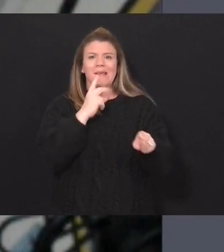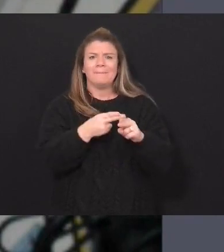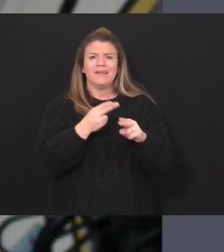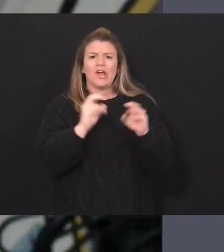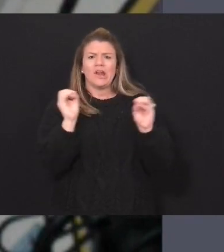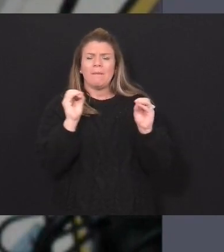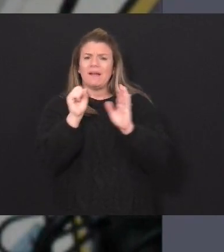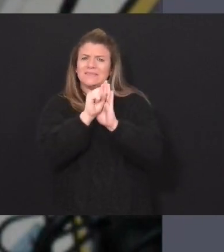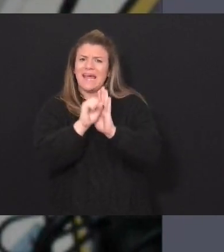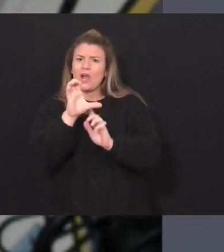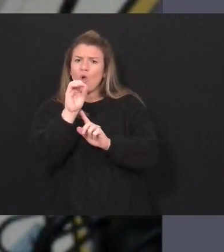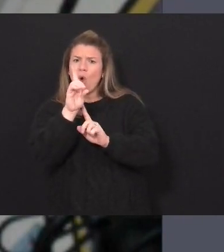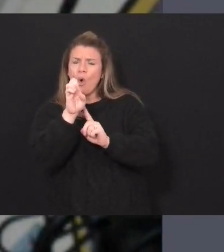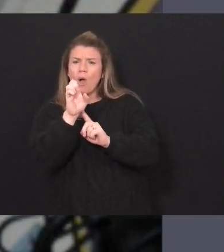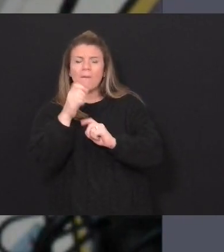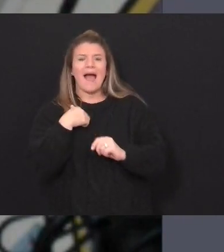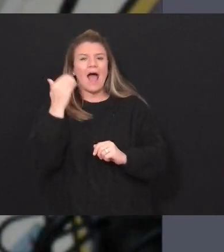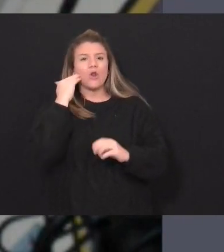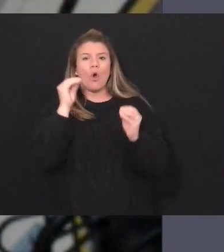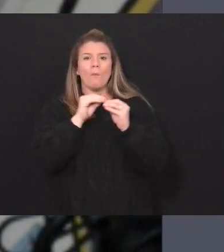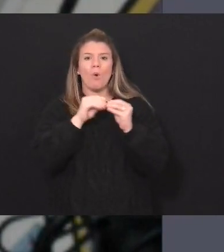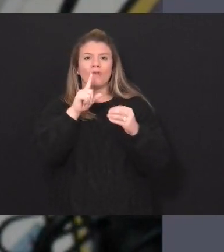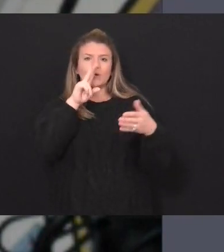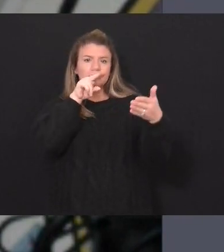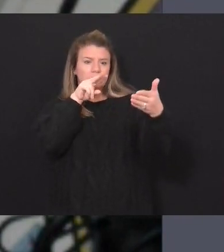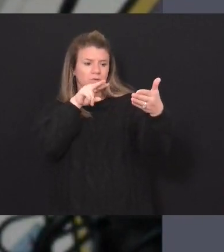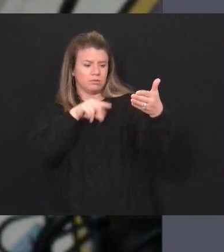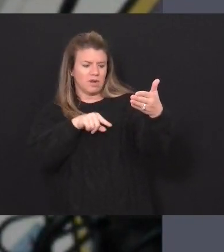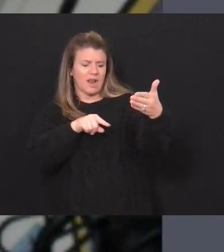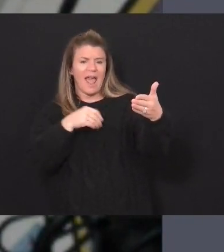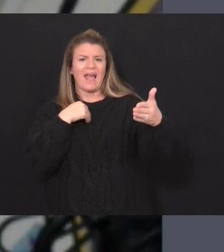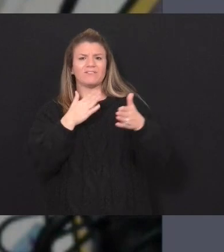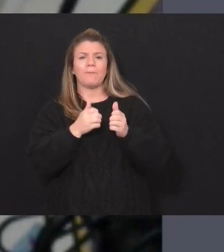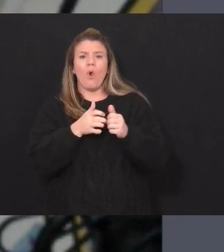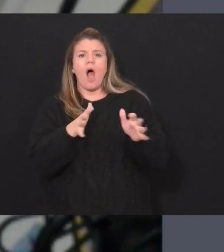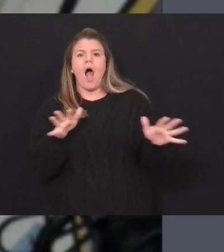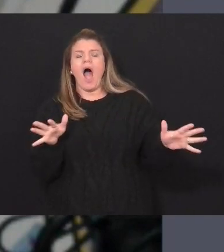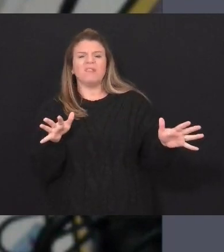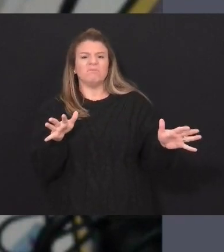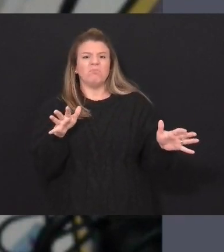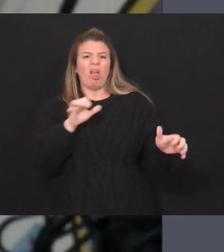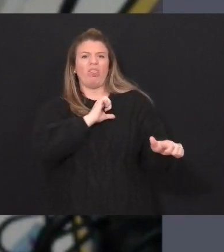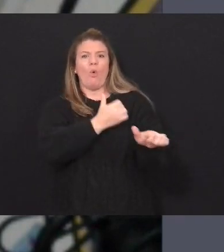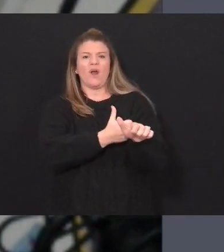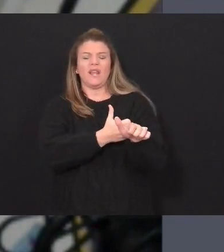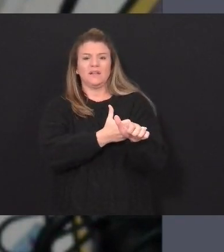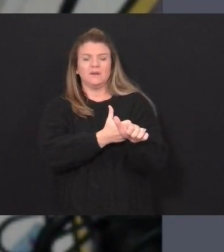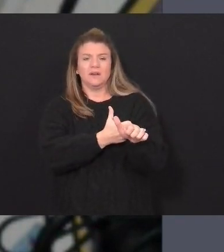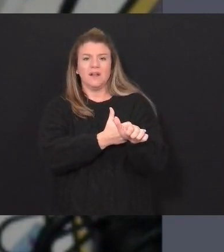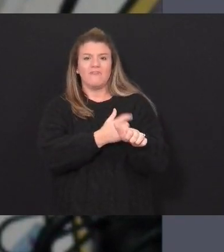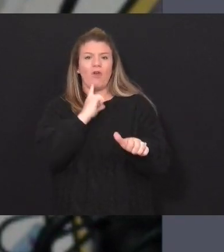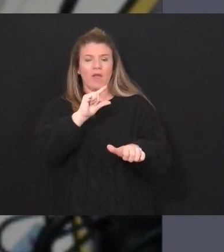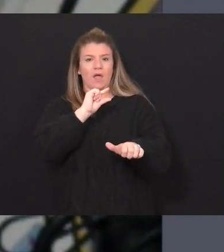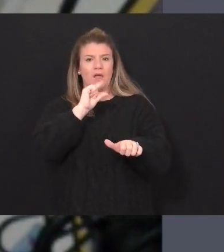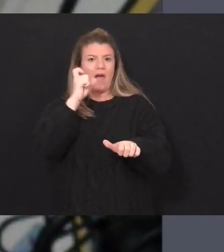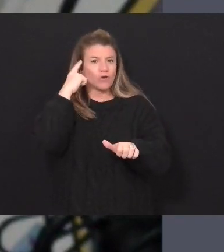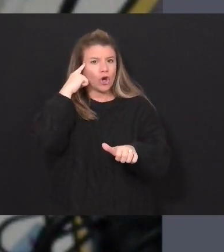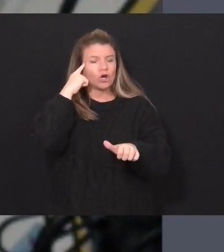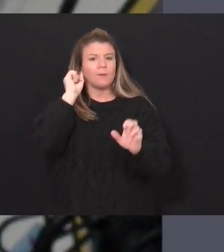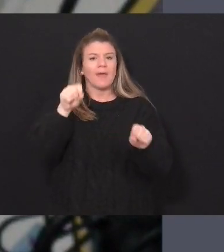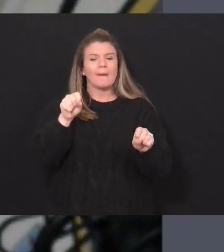state code, but I know further down it does give some broad authority in regards to the governor in regards